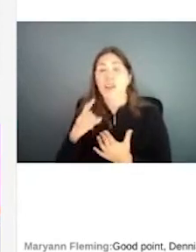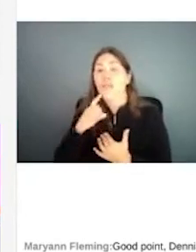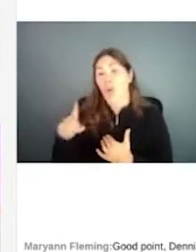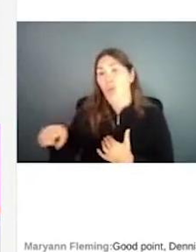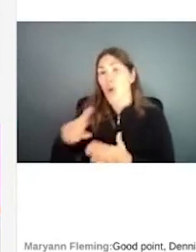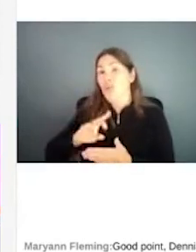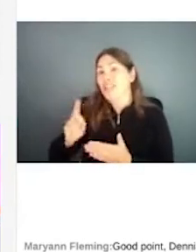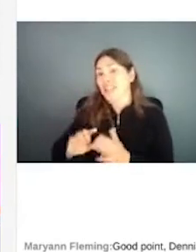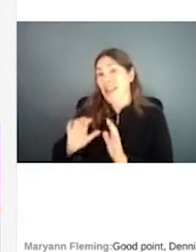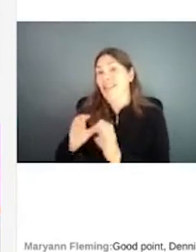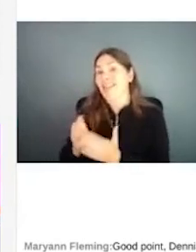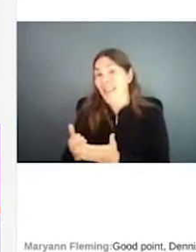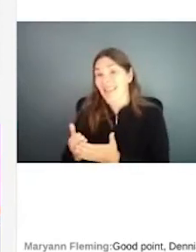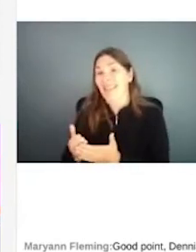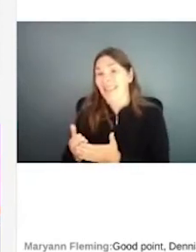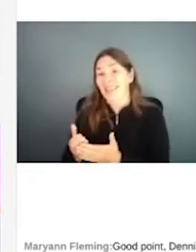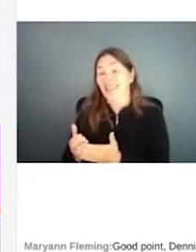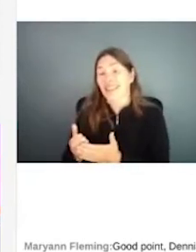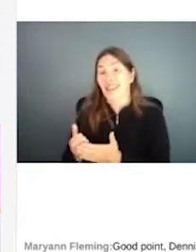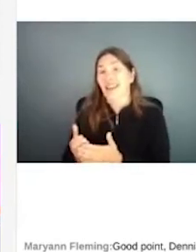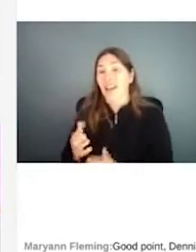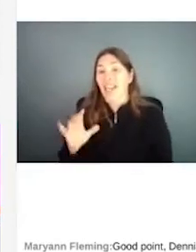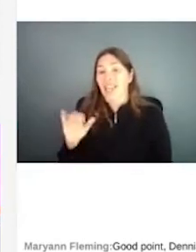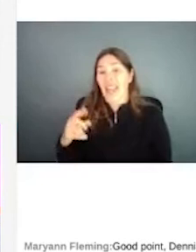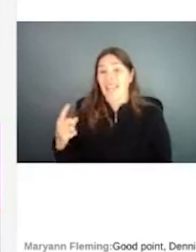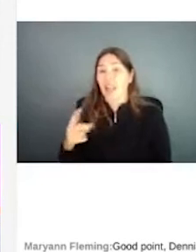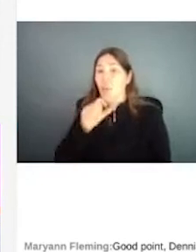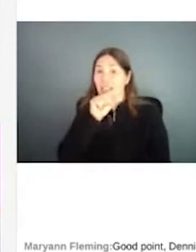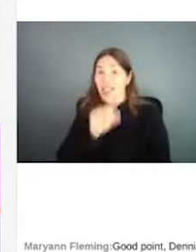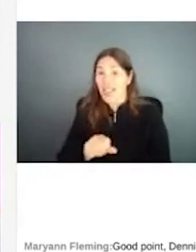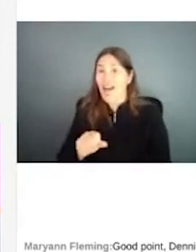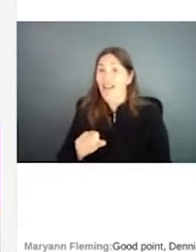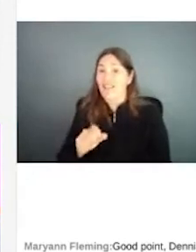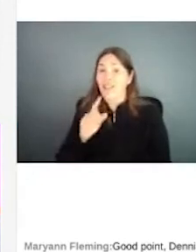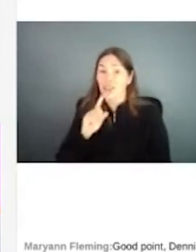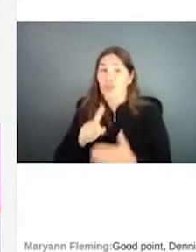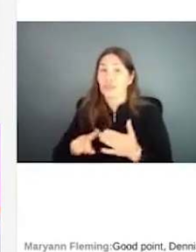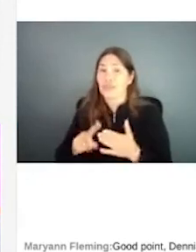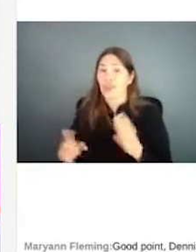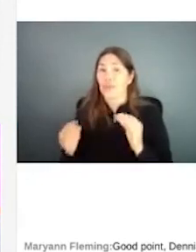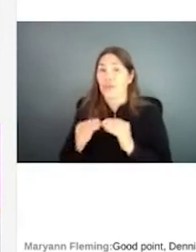design classes. So it is something I would love to explore.